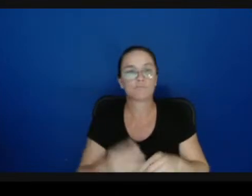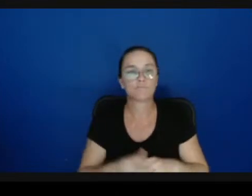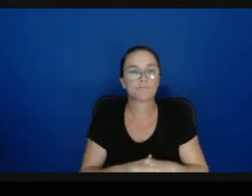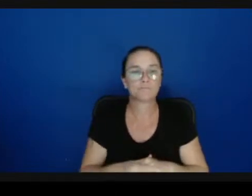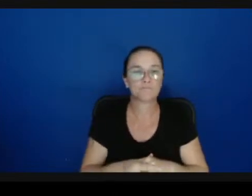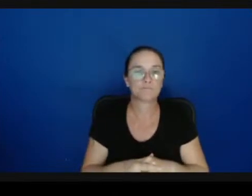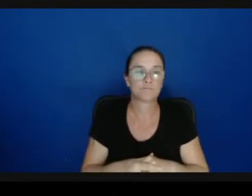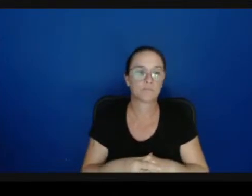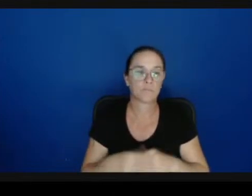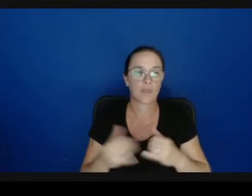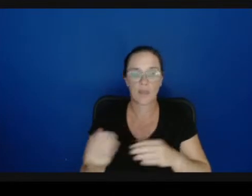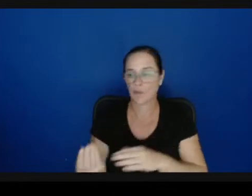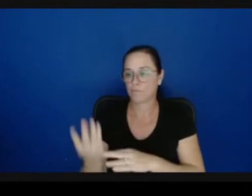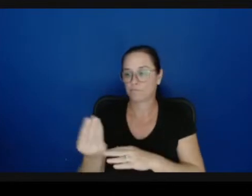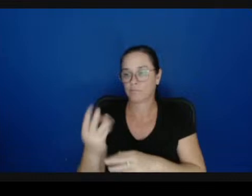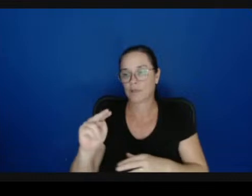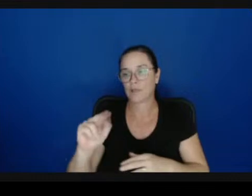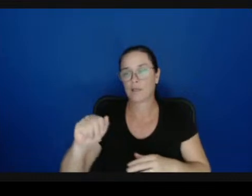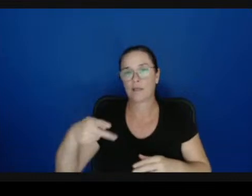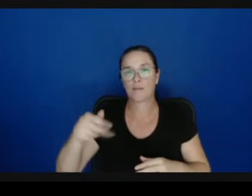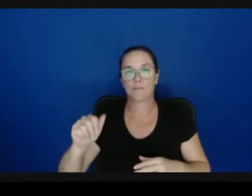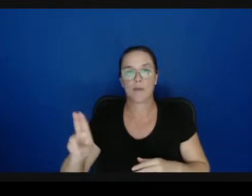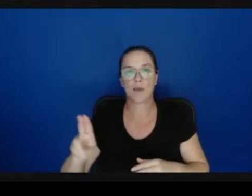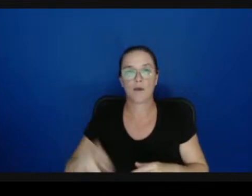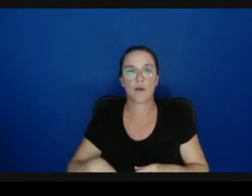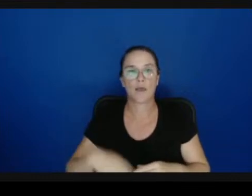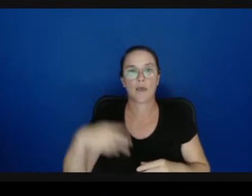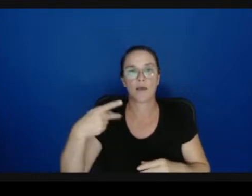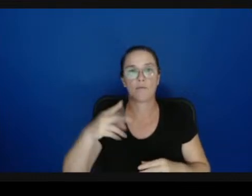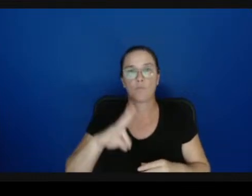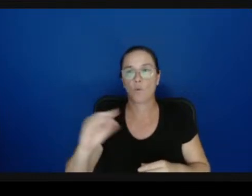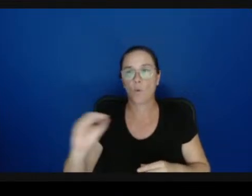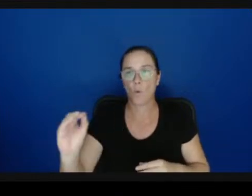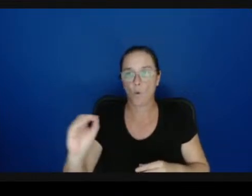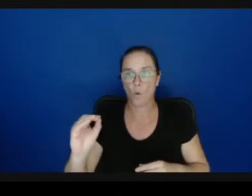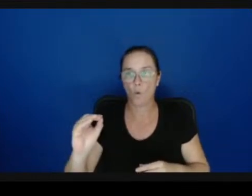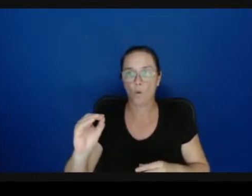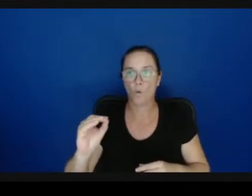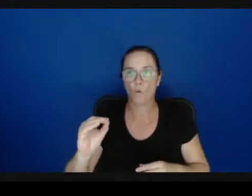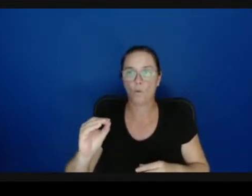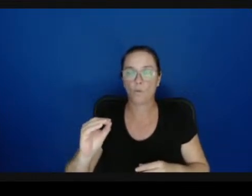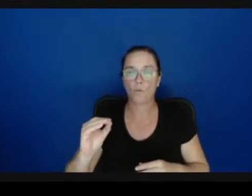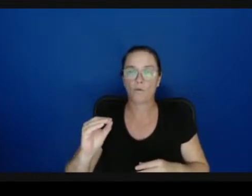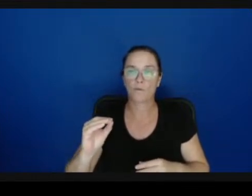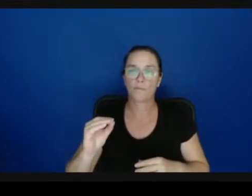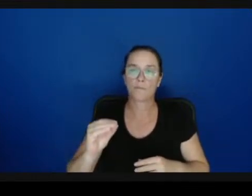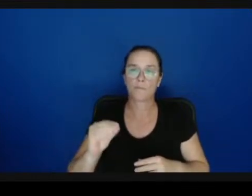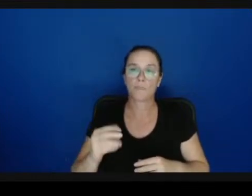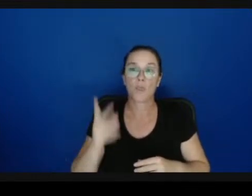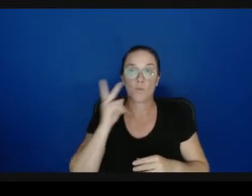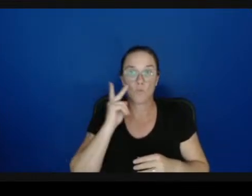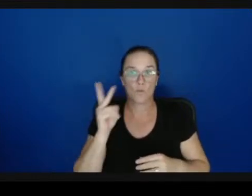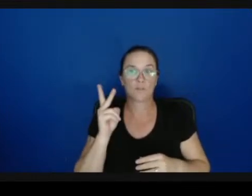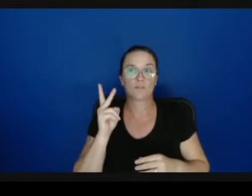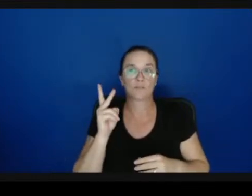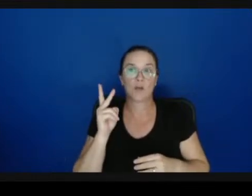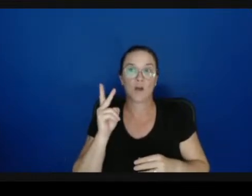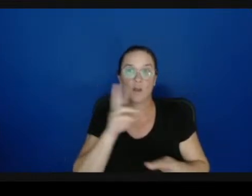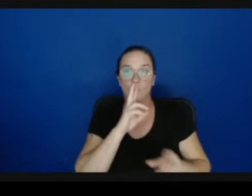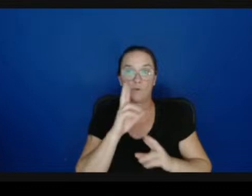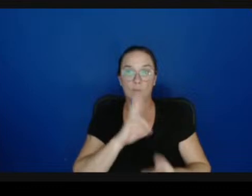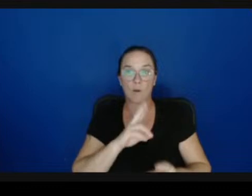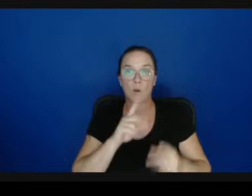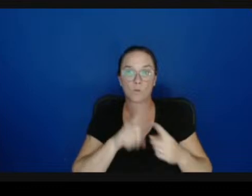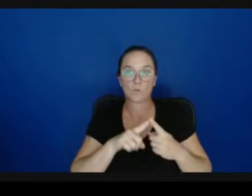out of Nāpau. And Pu'o, further past the eruption site, we saw it react to the